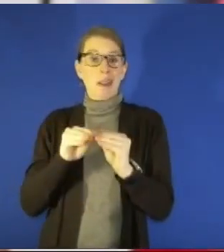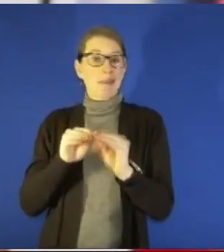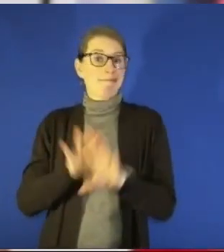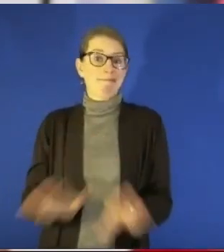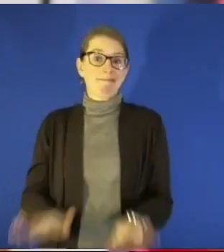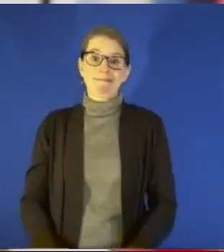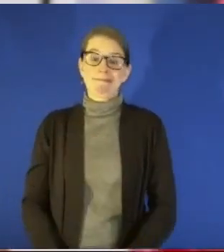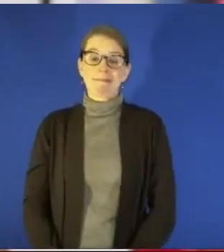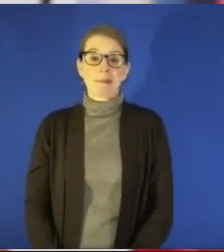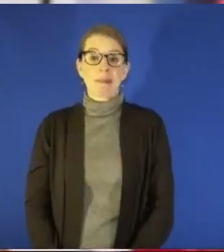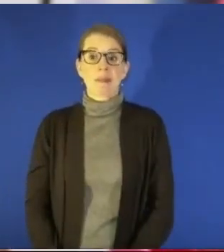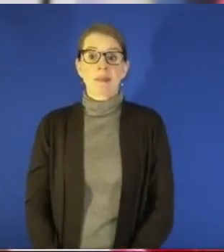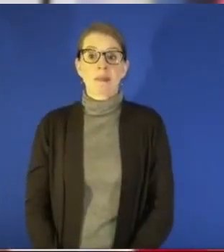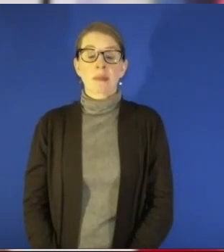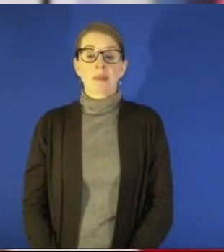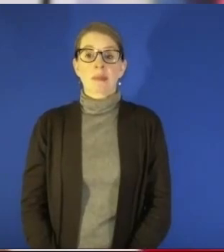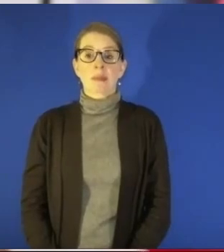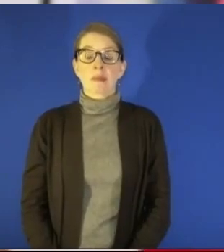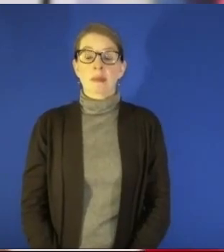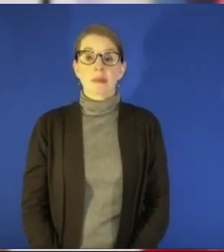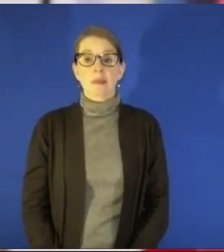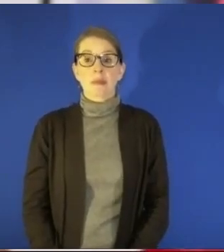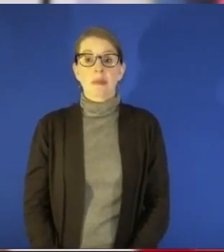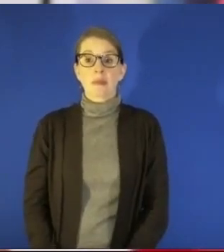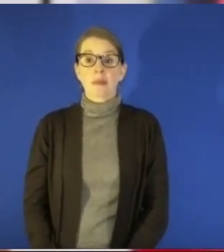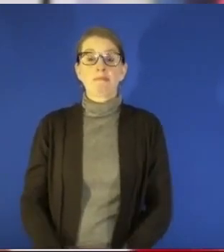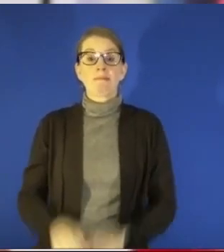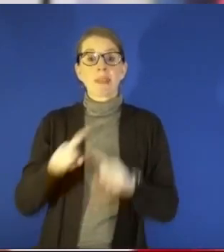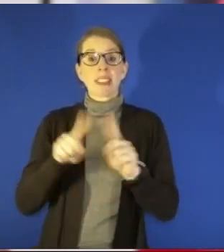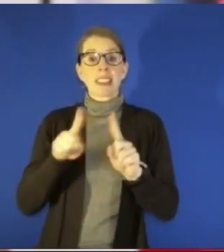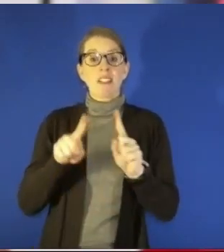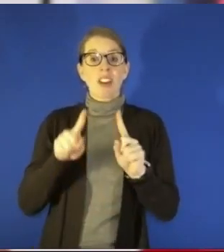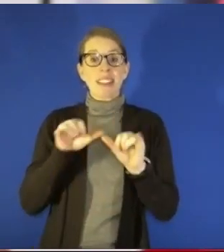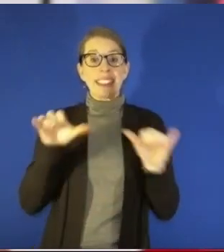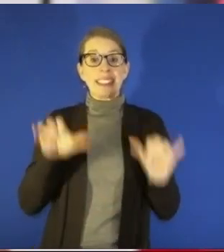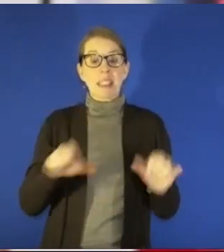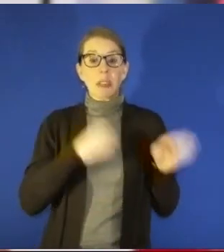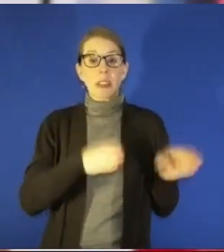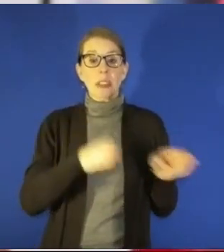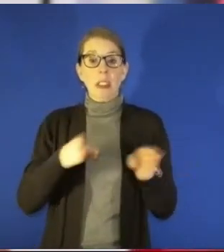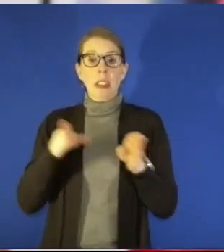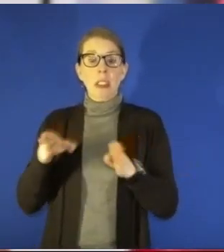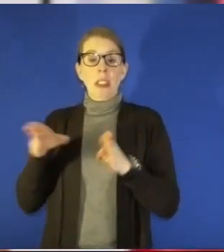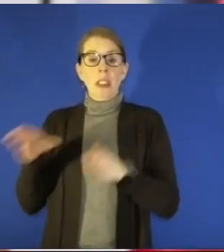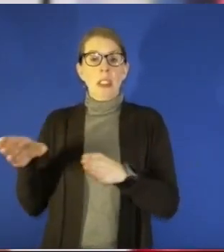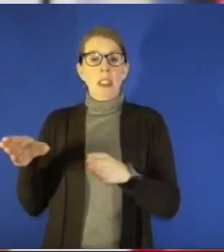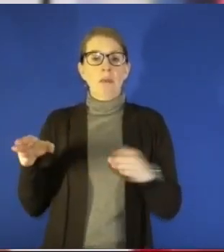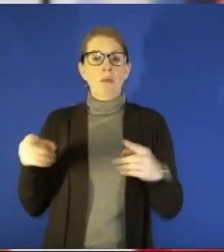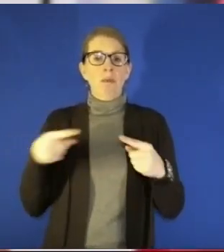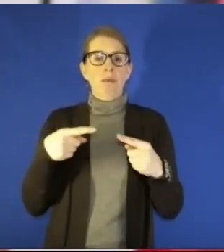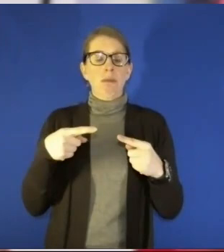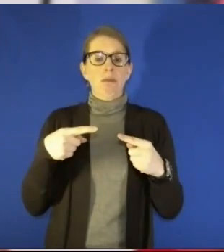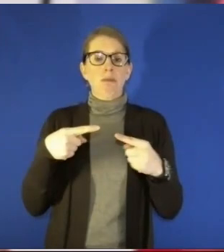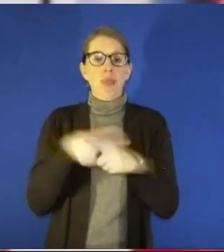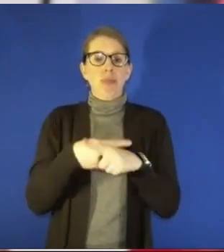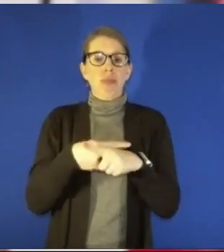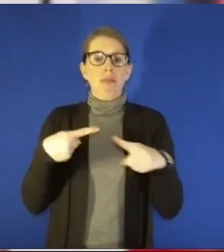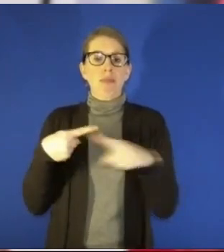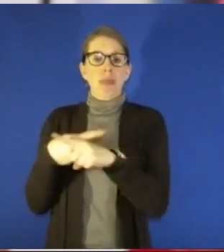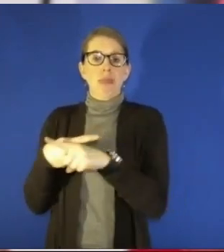There were a series of different systems that just were not operating the same. And so you